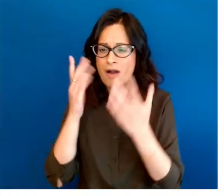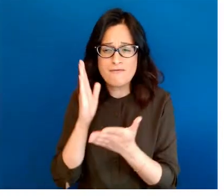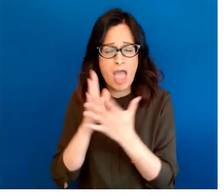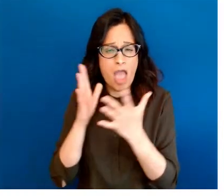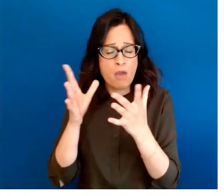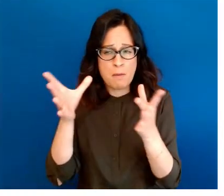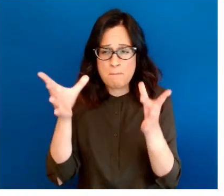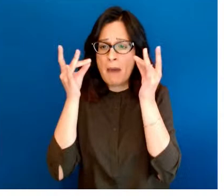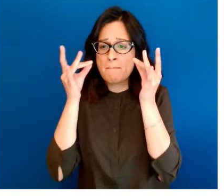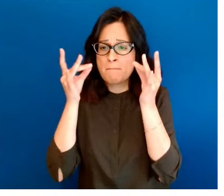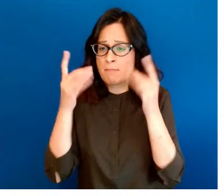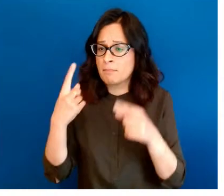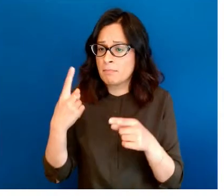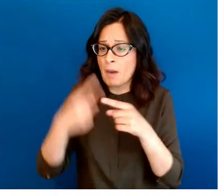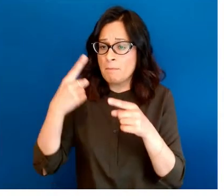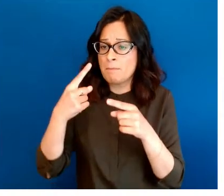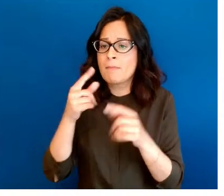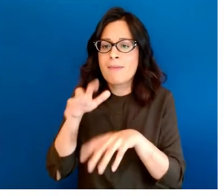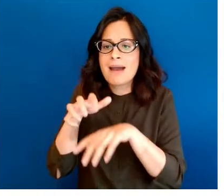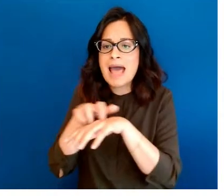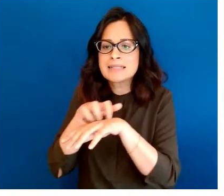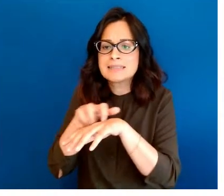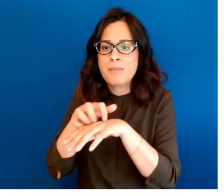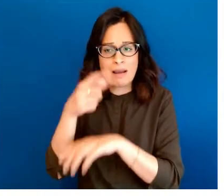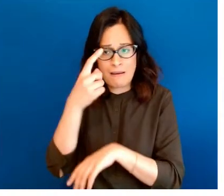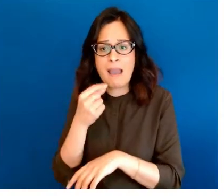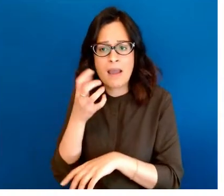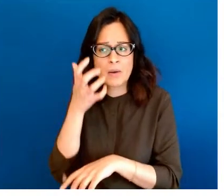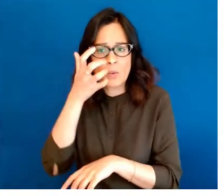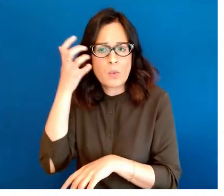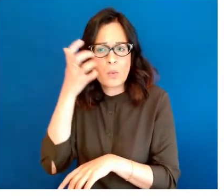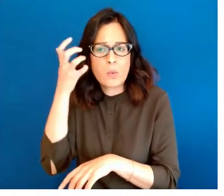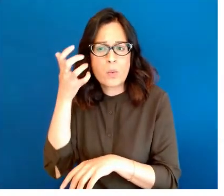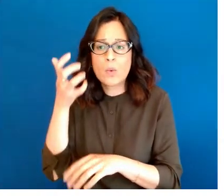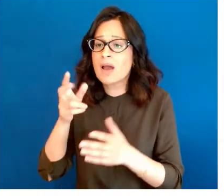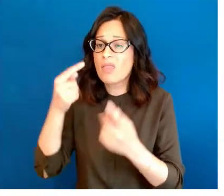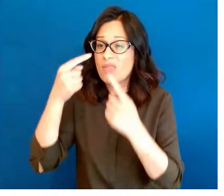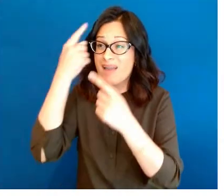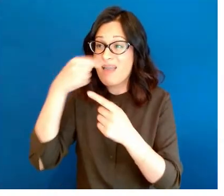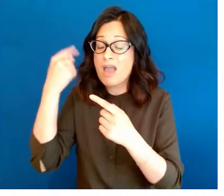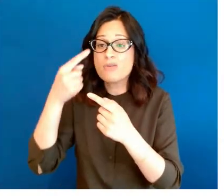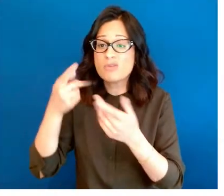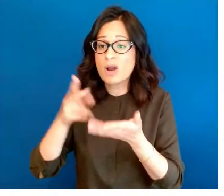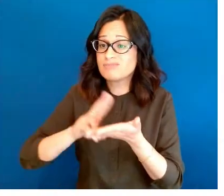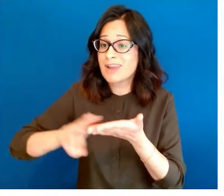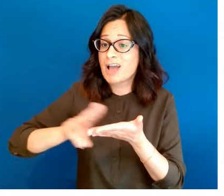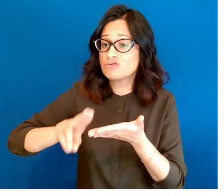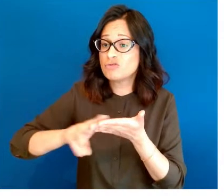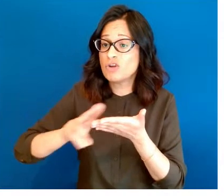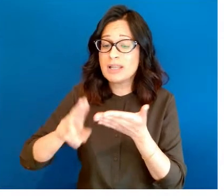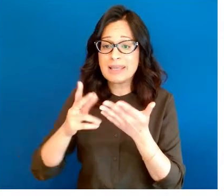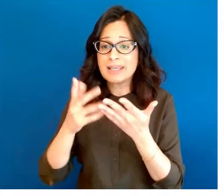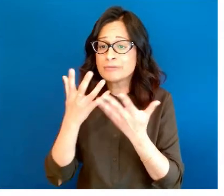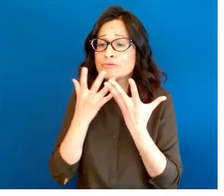to developing eczema. It is a naturally dry area with no oil-secreting